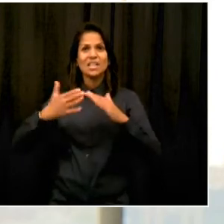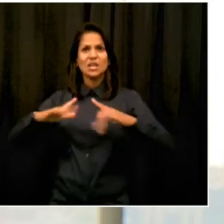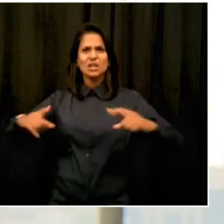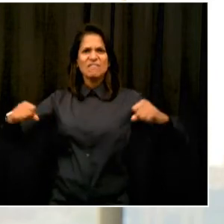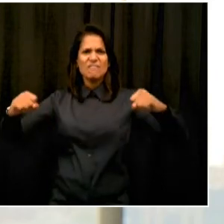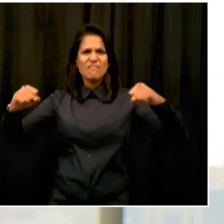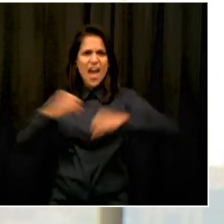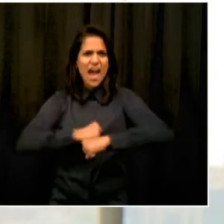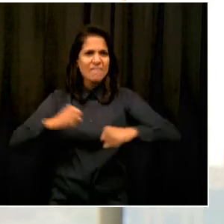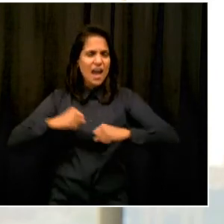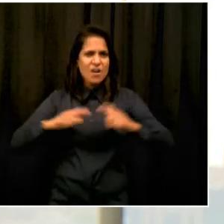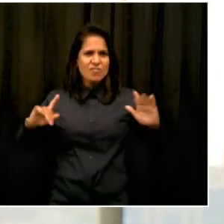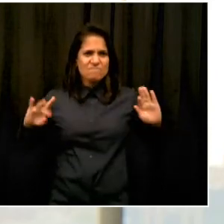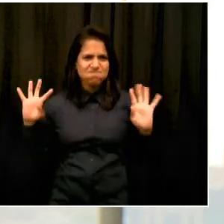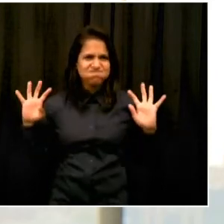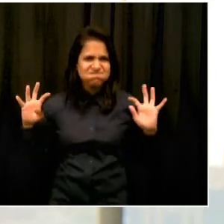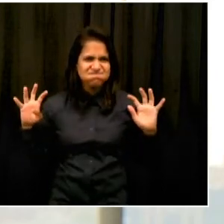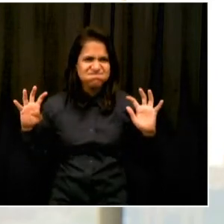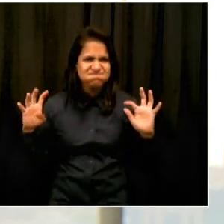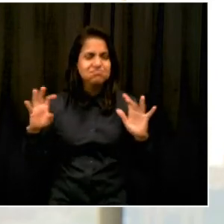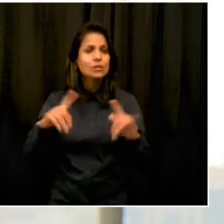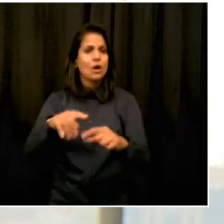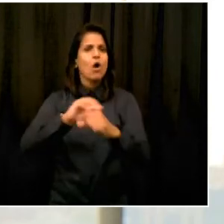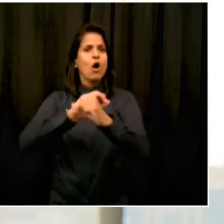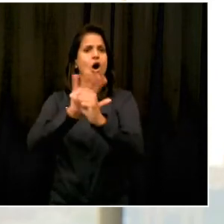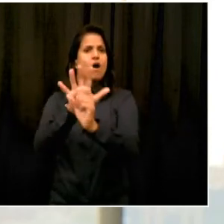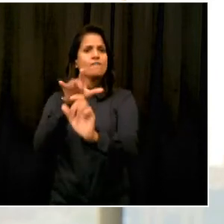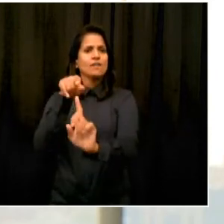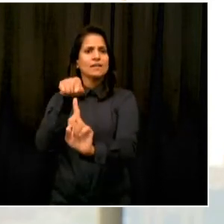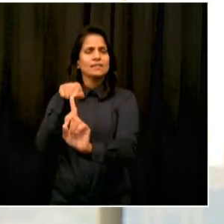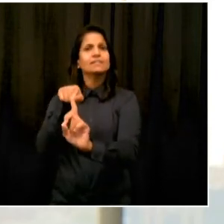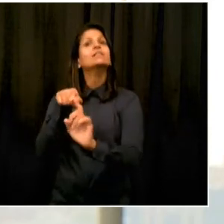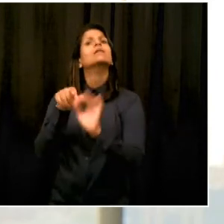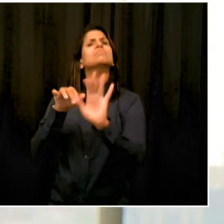that the people of New York City has already shown